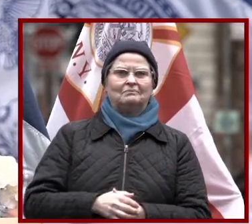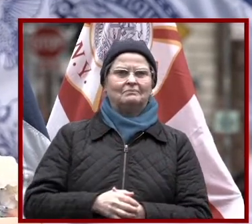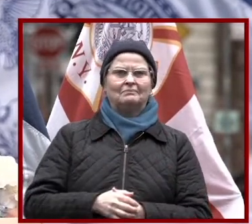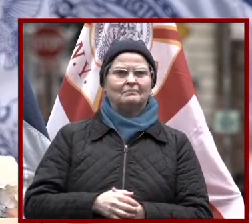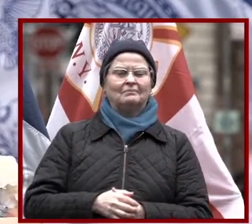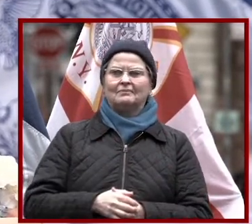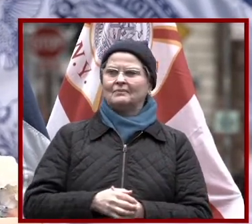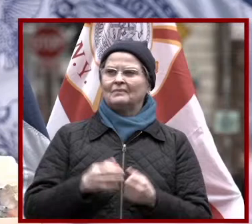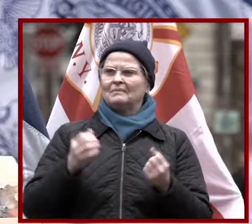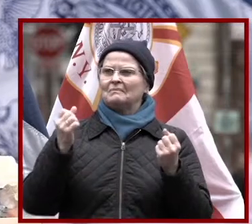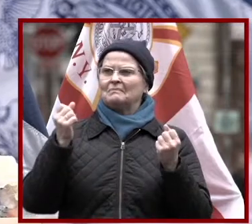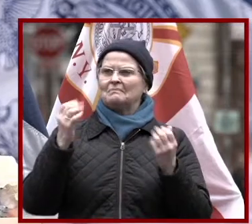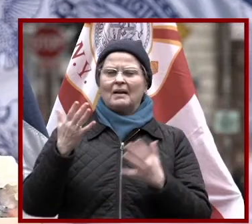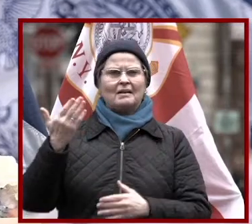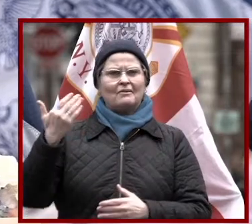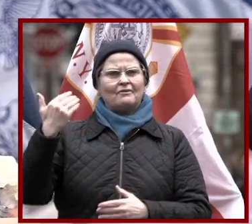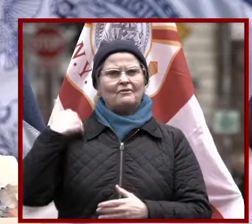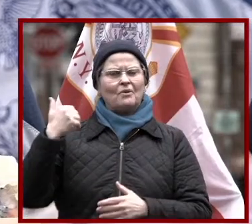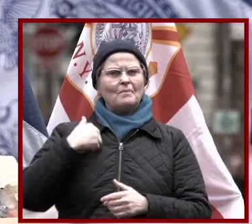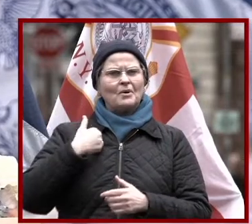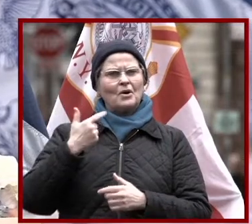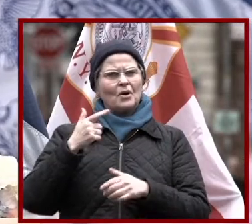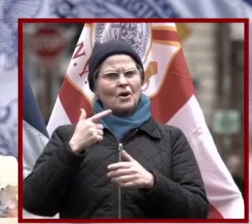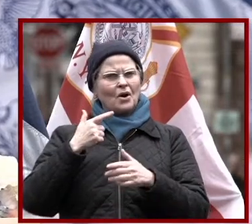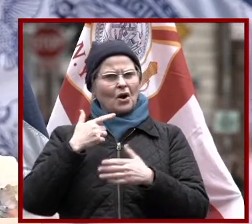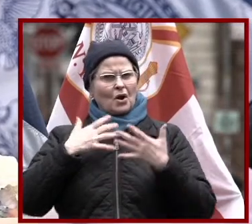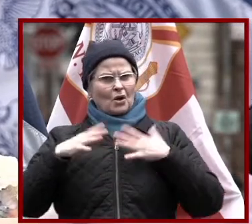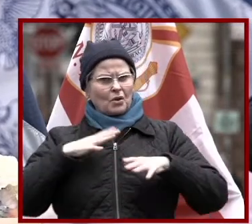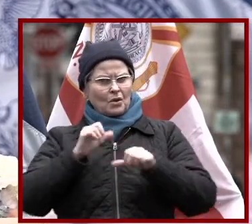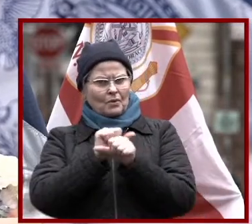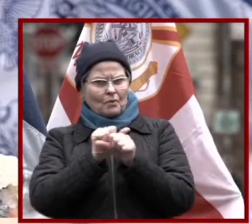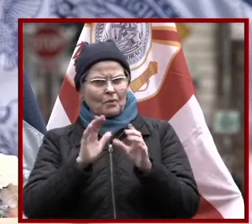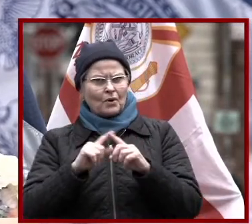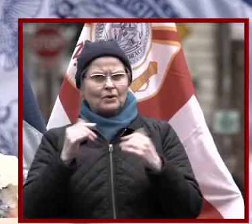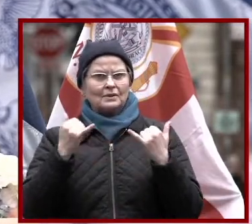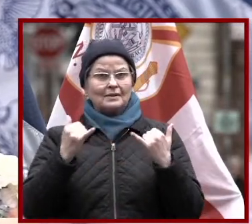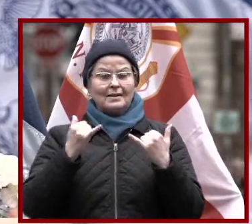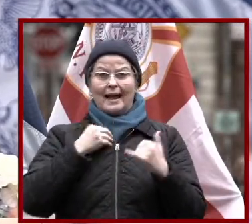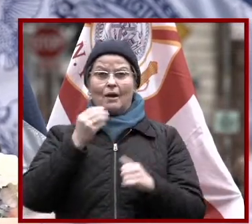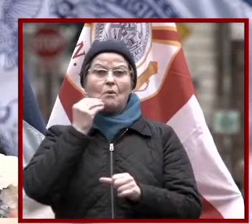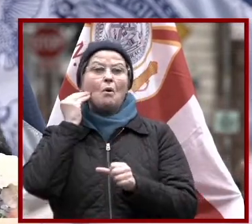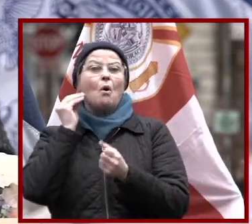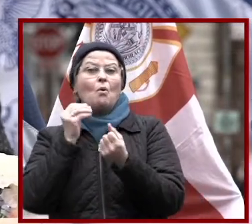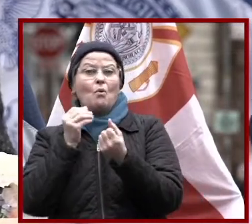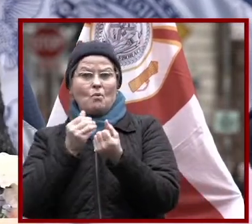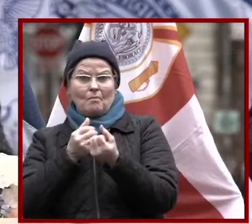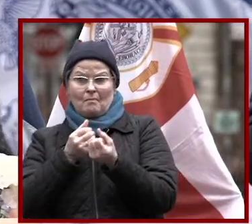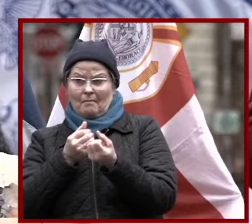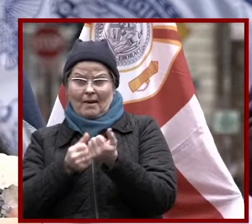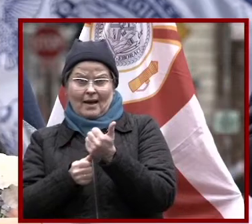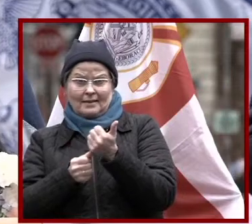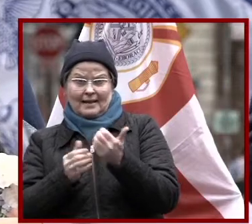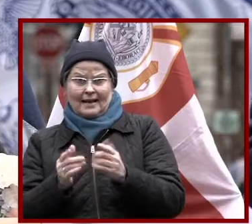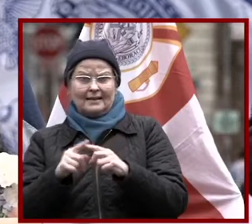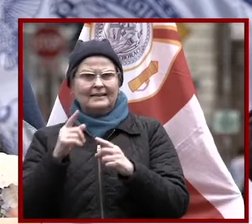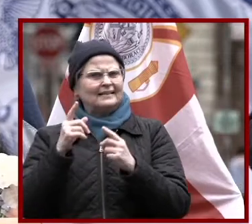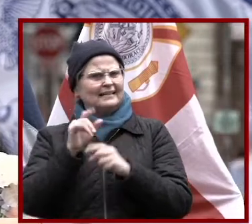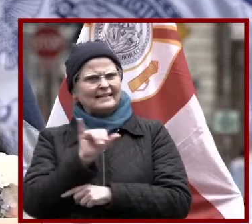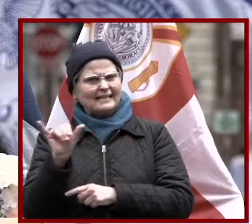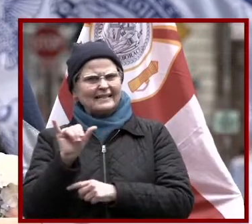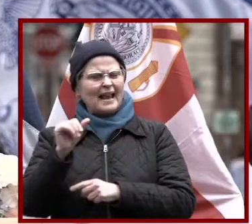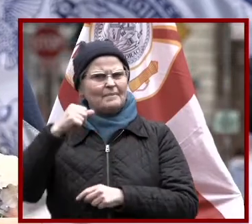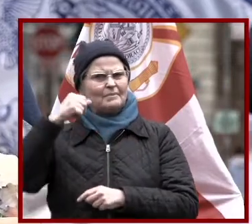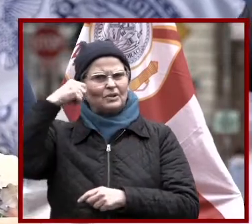former garment workers and now home attendants have the same sweatshop conditions that these women and children